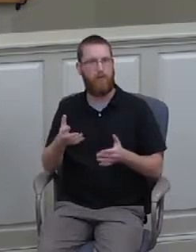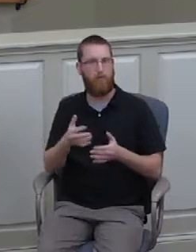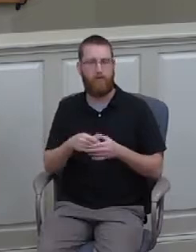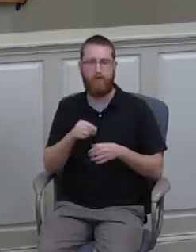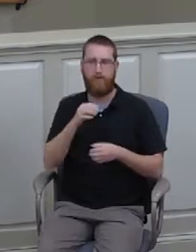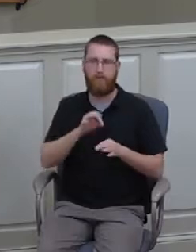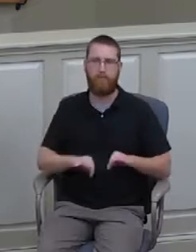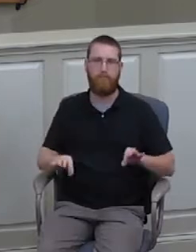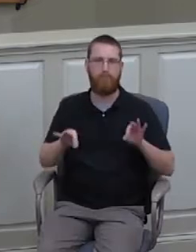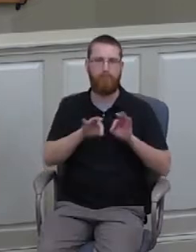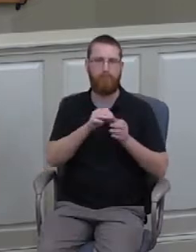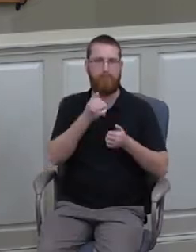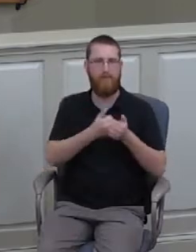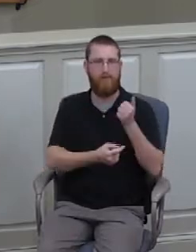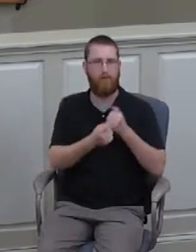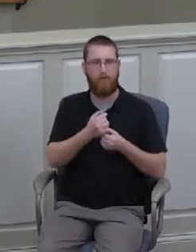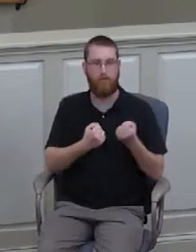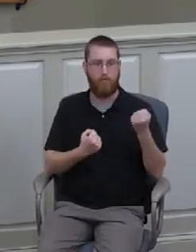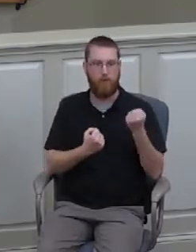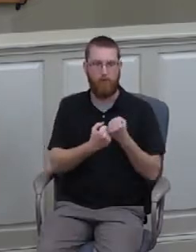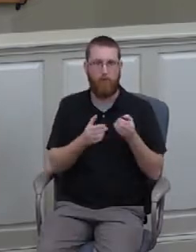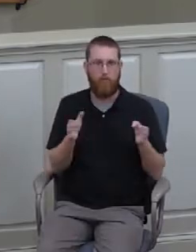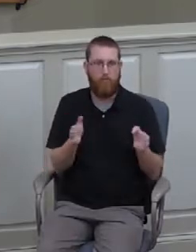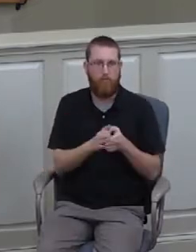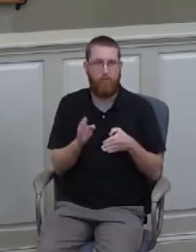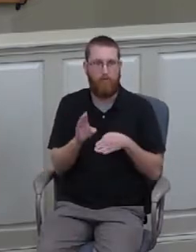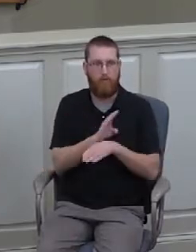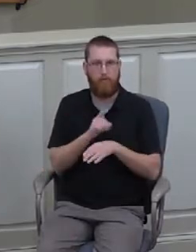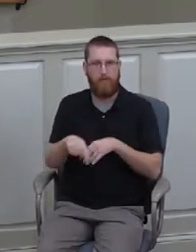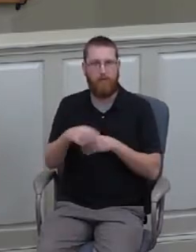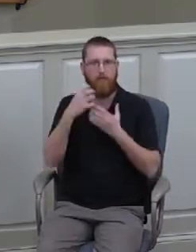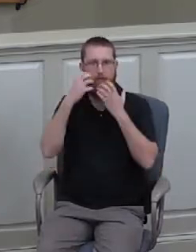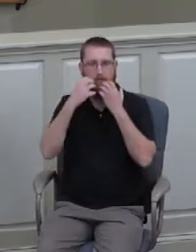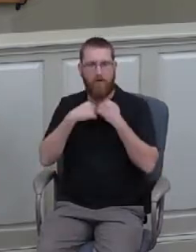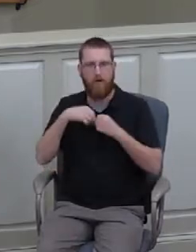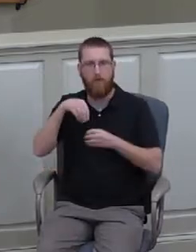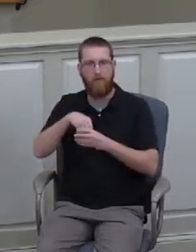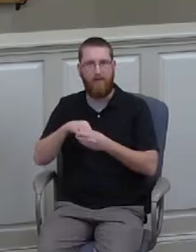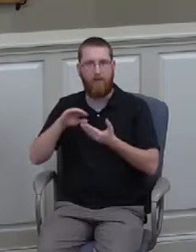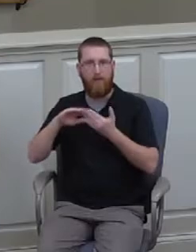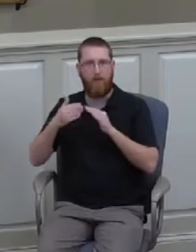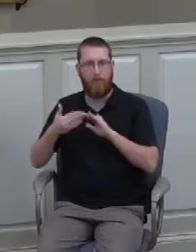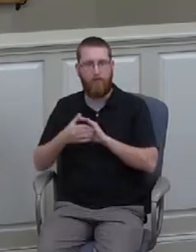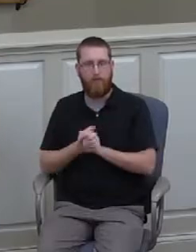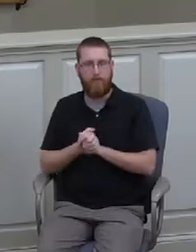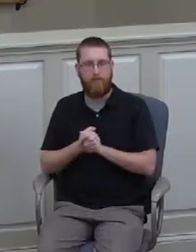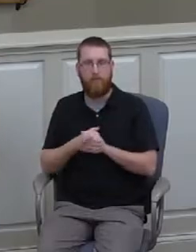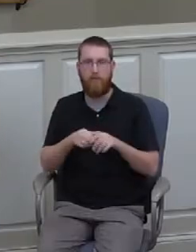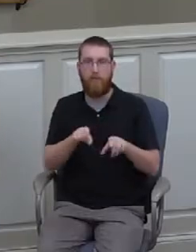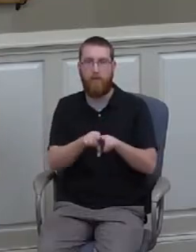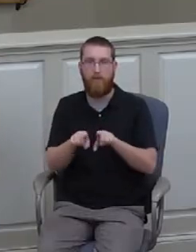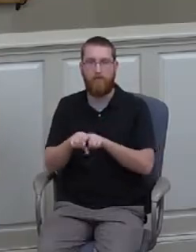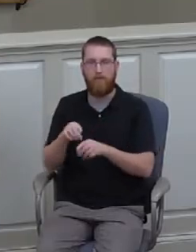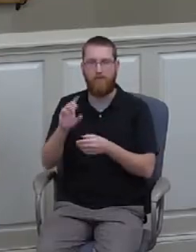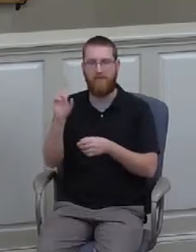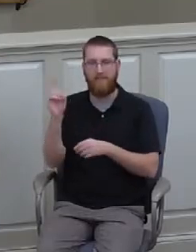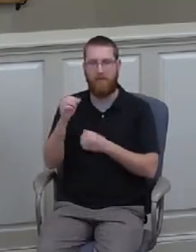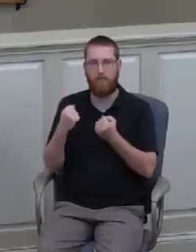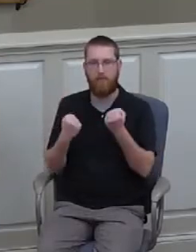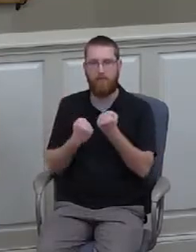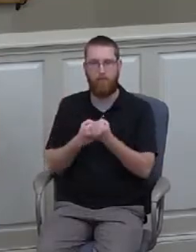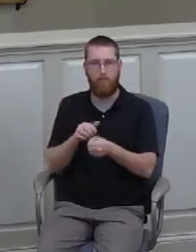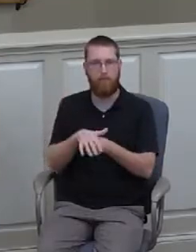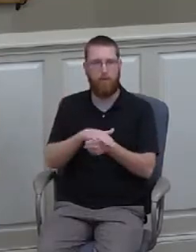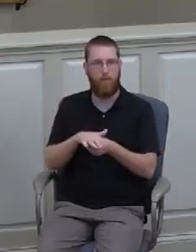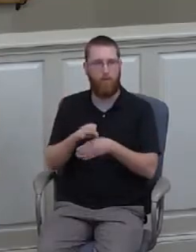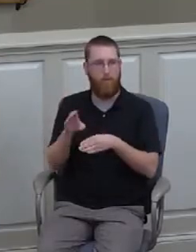for people to support the small businesses that they value in the community. Whereas the City of Danville supports our local